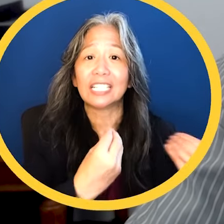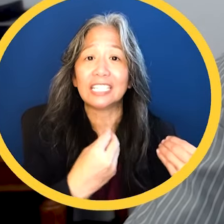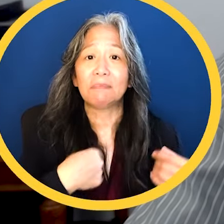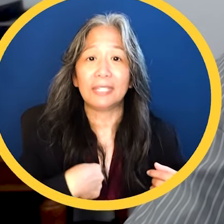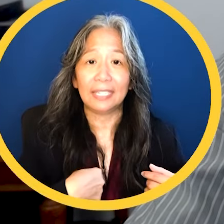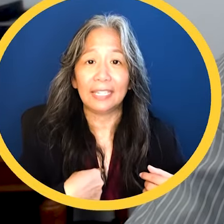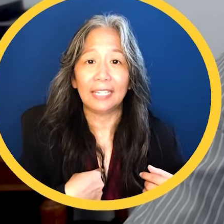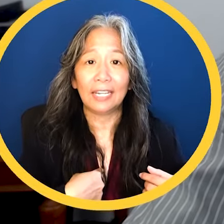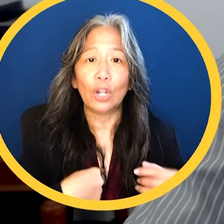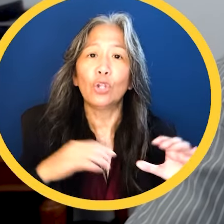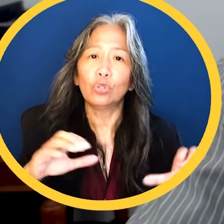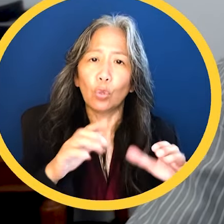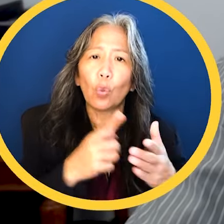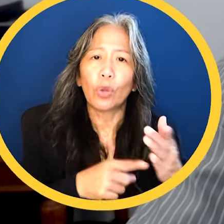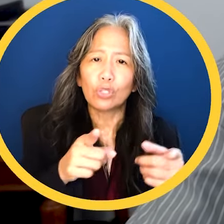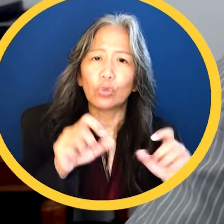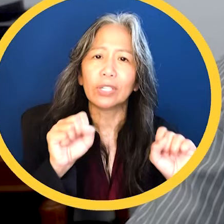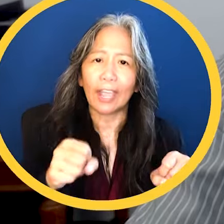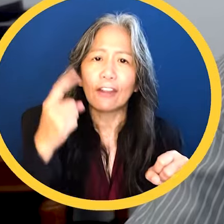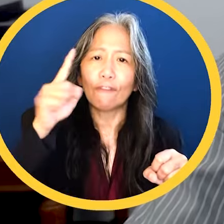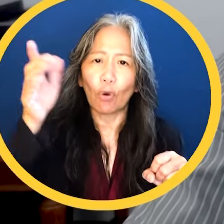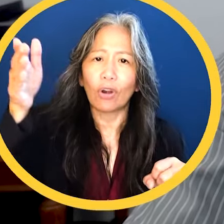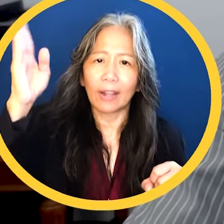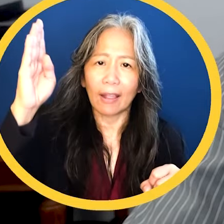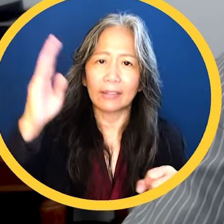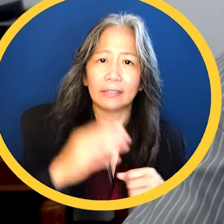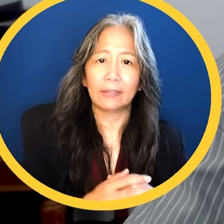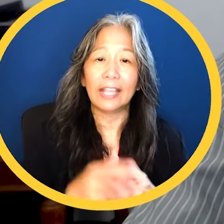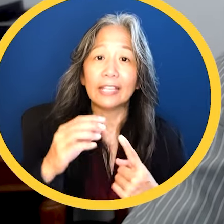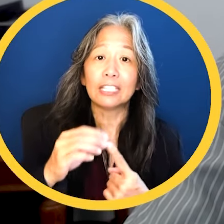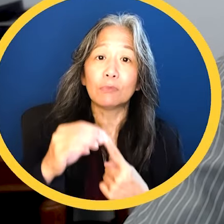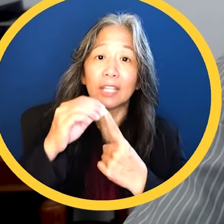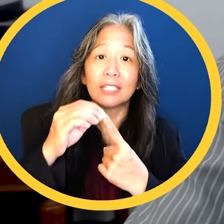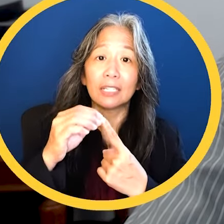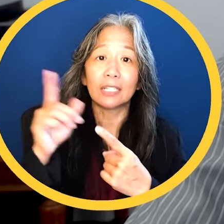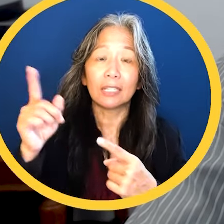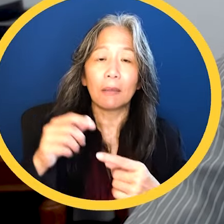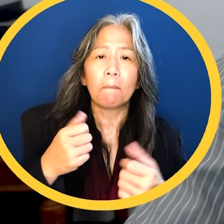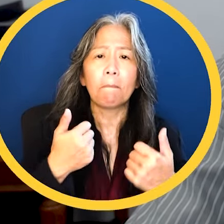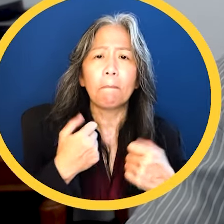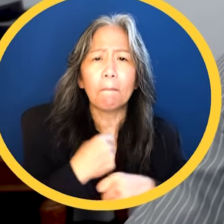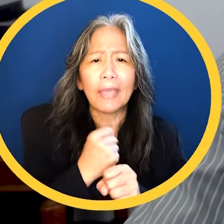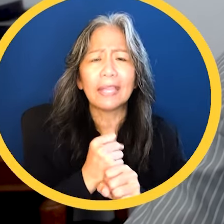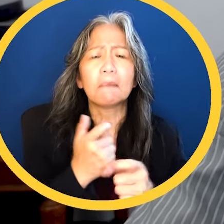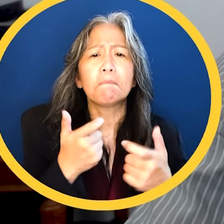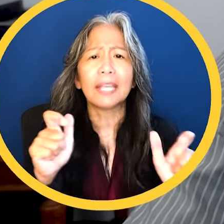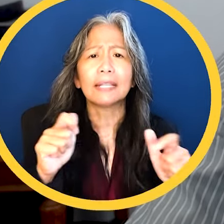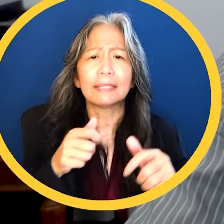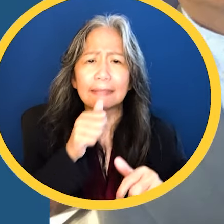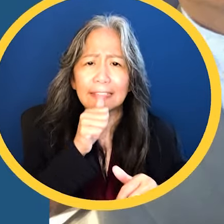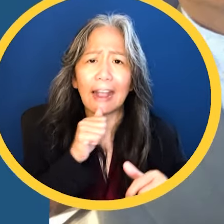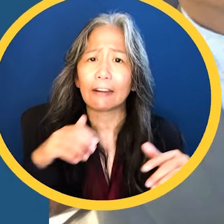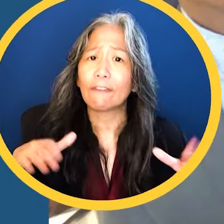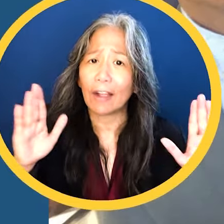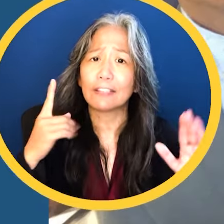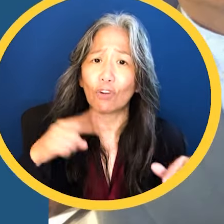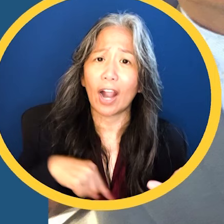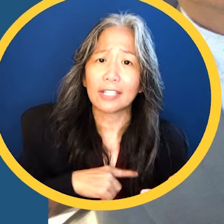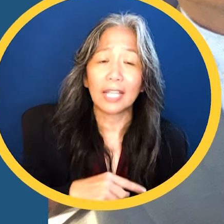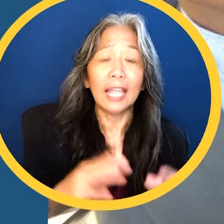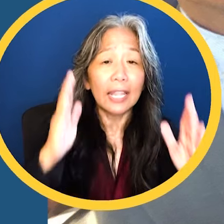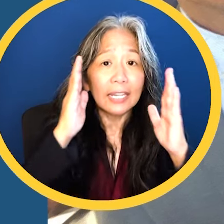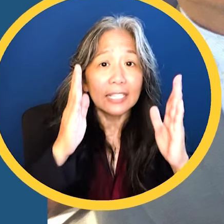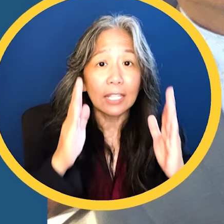me, do what you can for God. Especially when they made that huge sacrifice in their lives for us. Listen